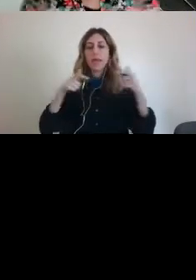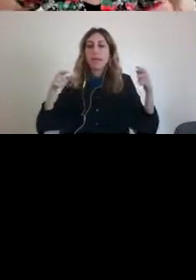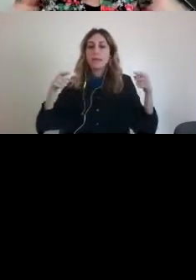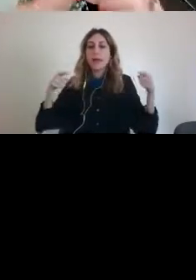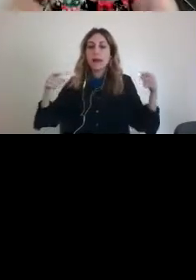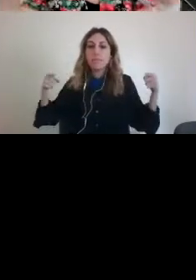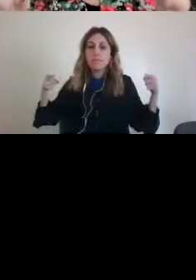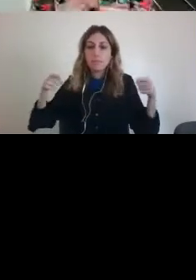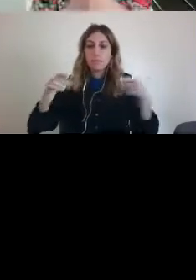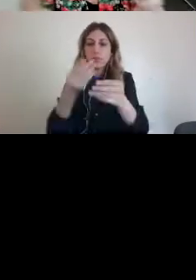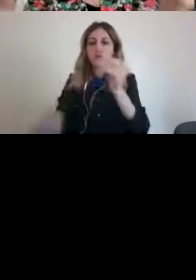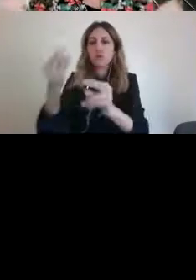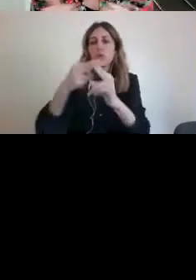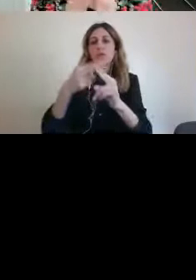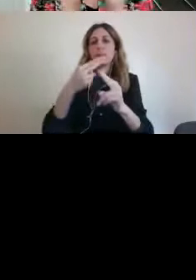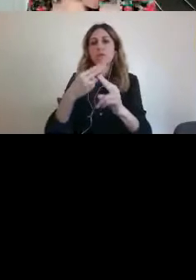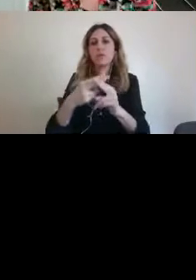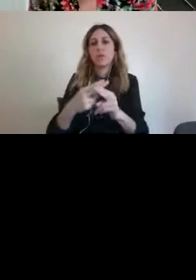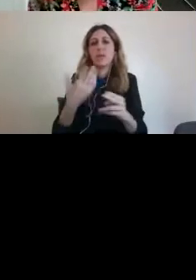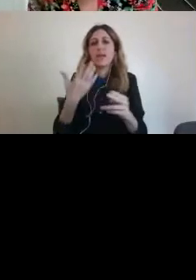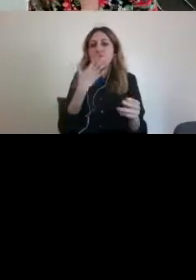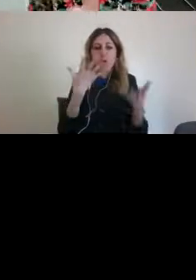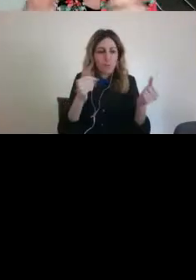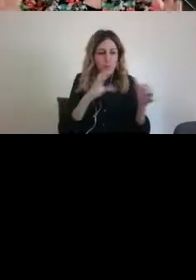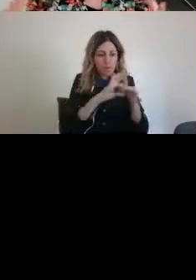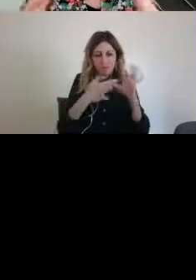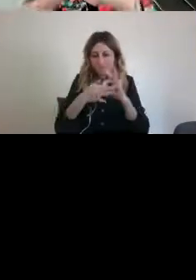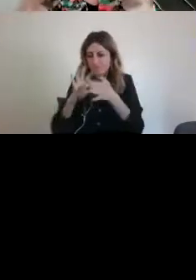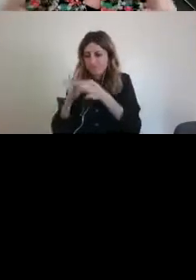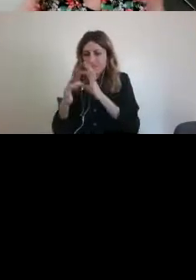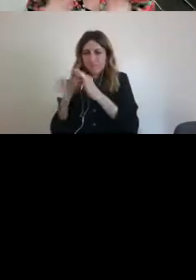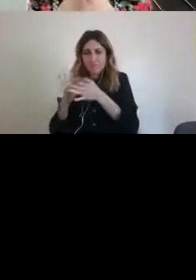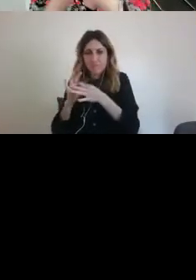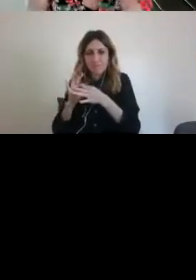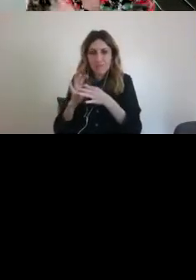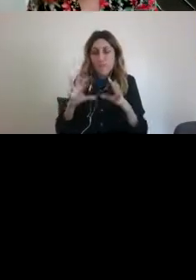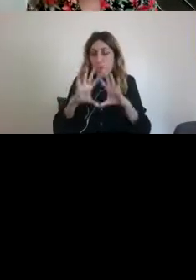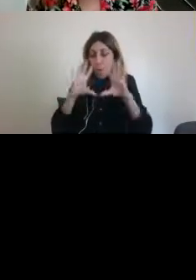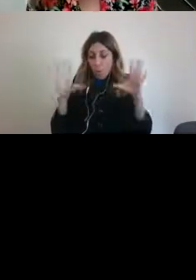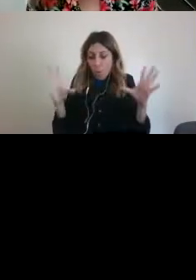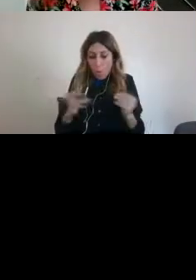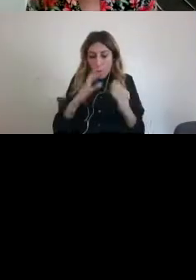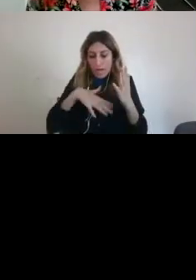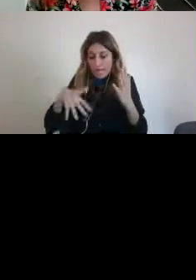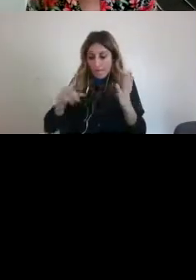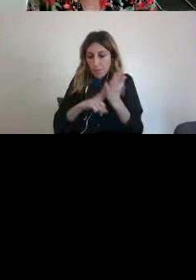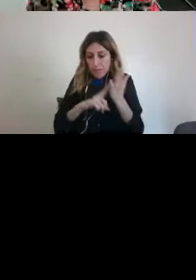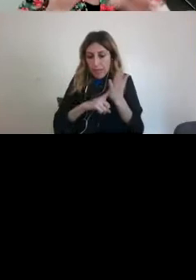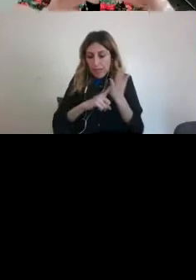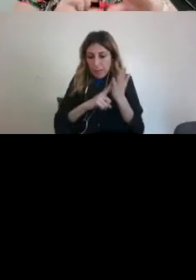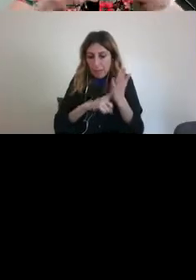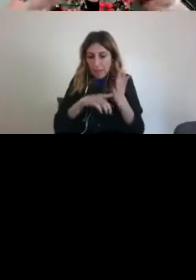website, because they all point towards it. And this will eventually lead to the ranking of your most important articles in the